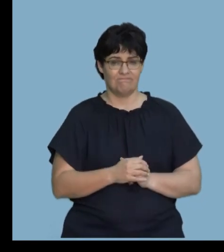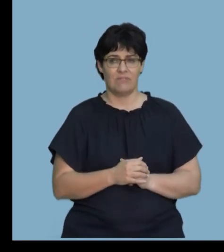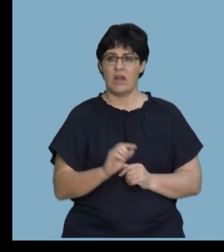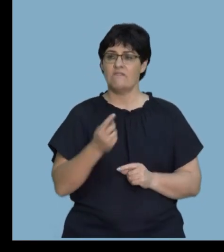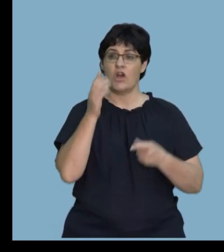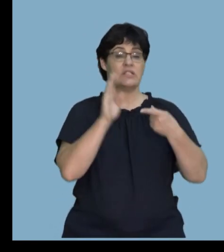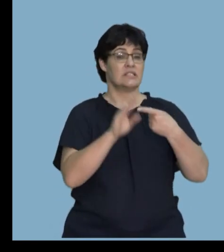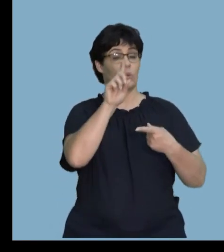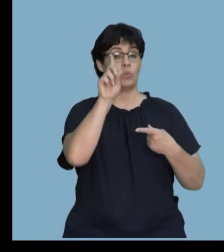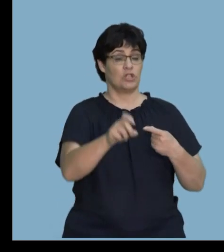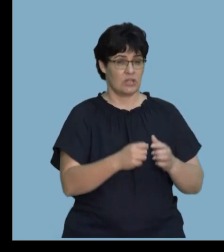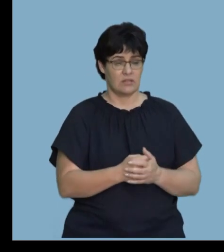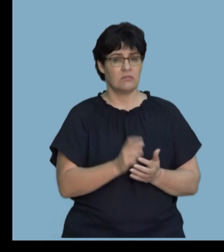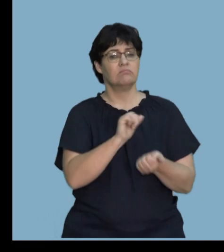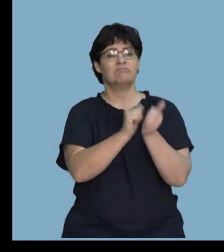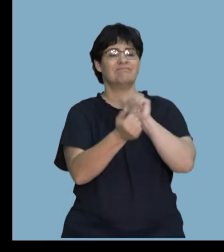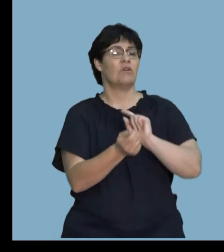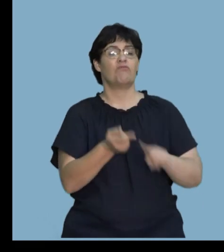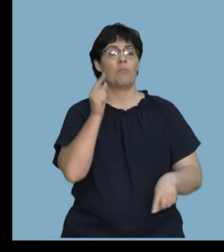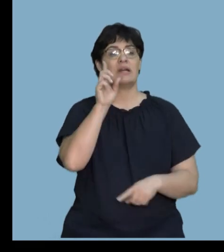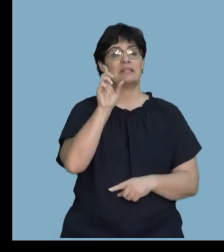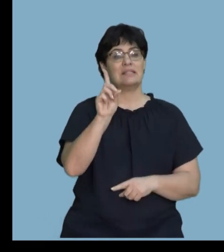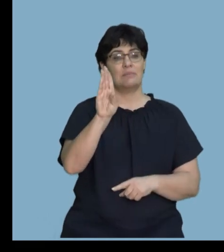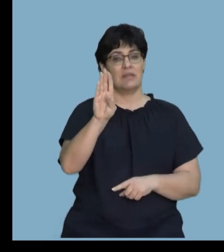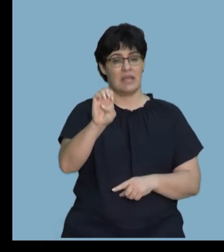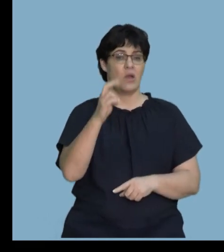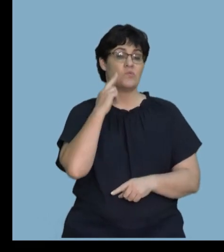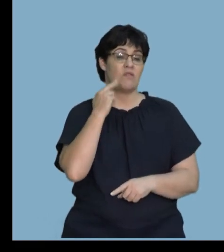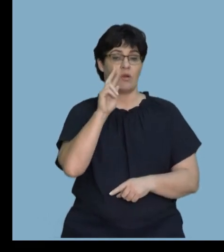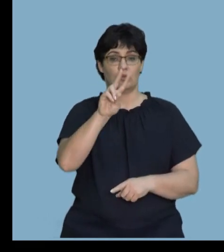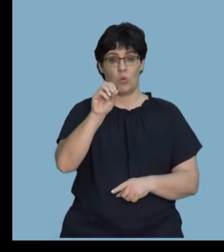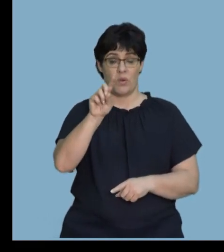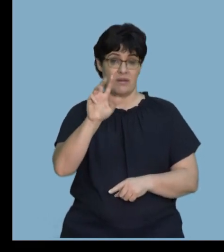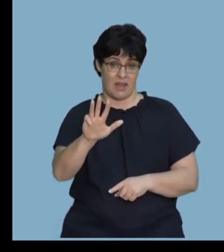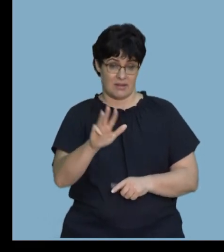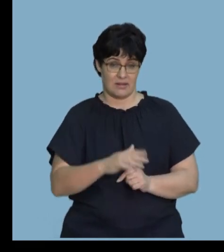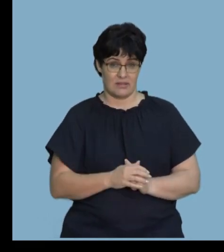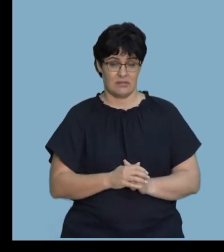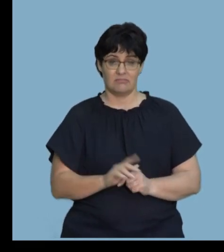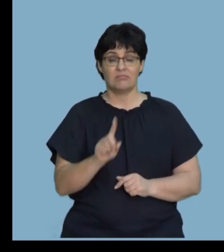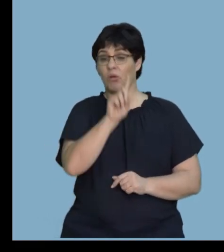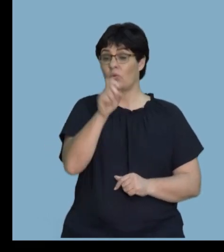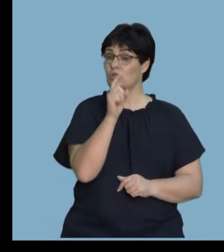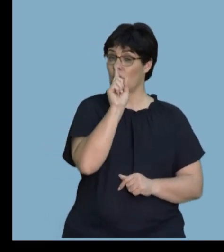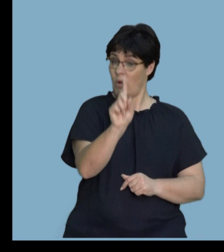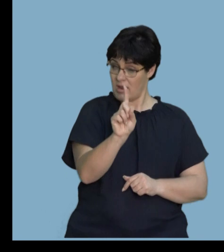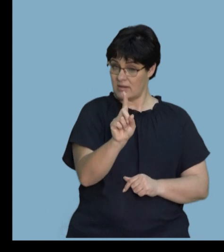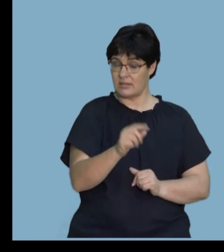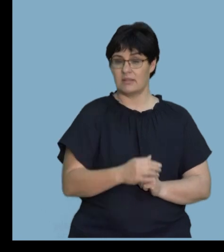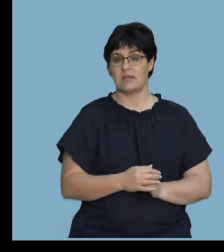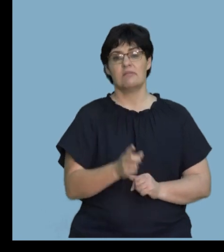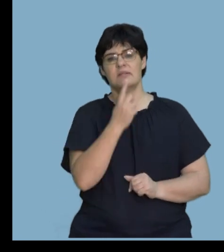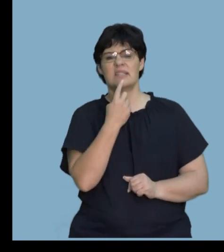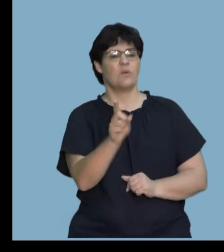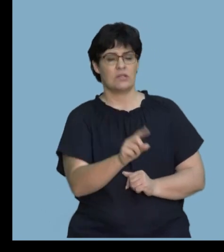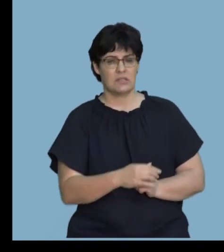first question, which is adapted from DBE November 2019, okay, it's going to be our question 1 for today. It says